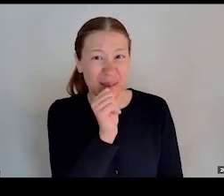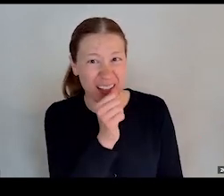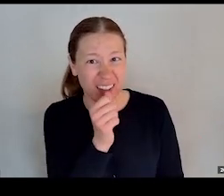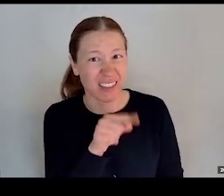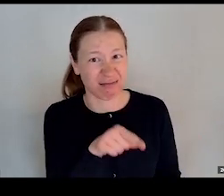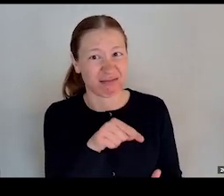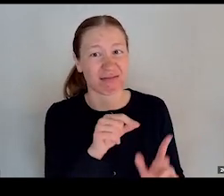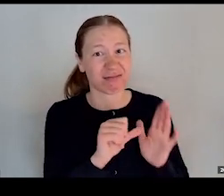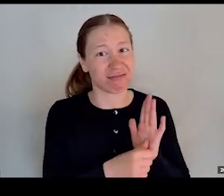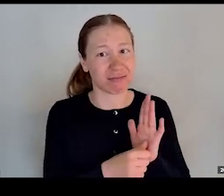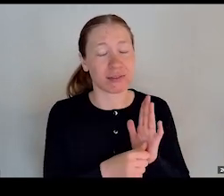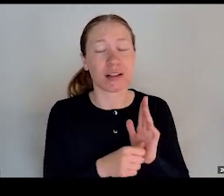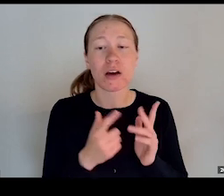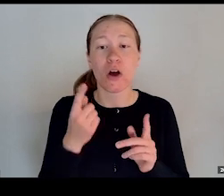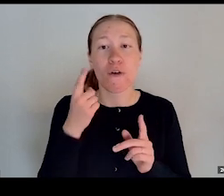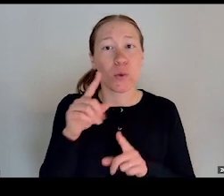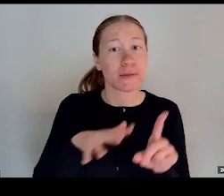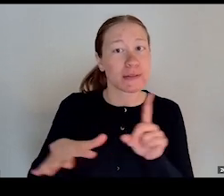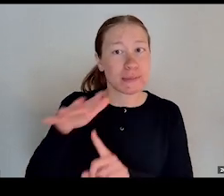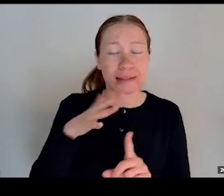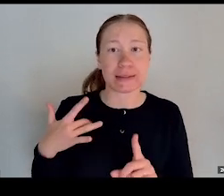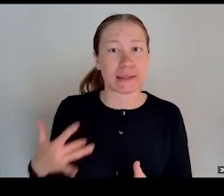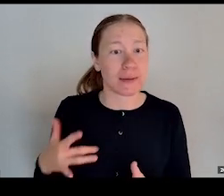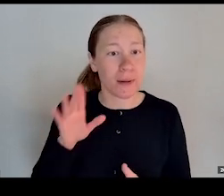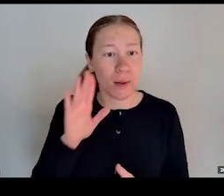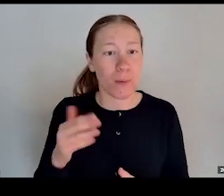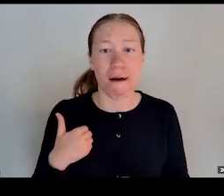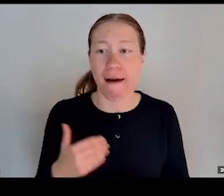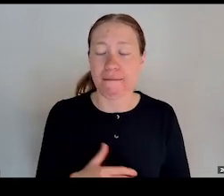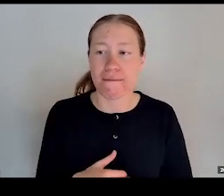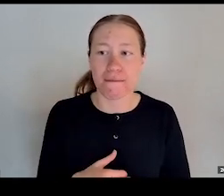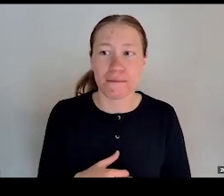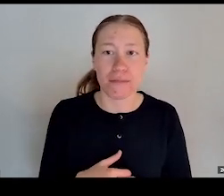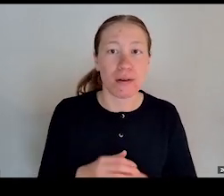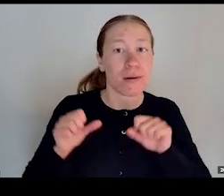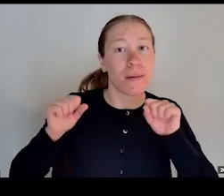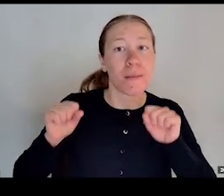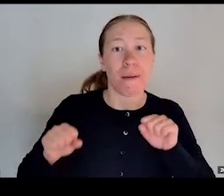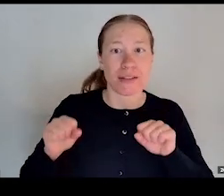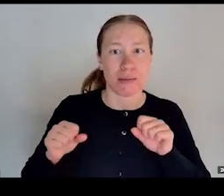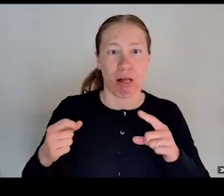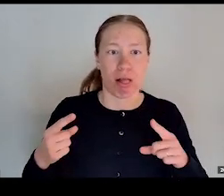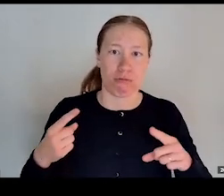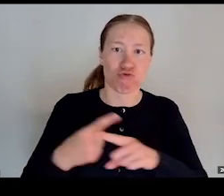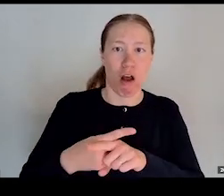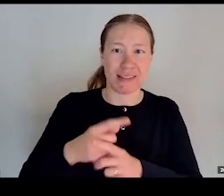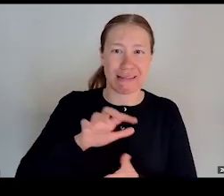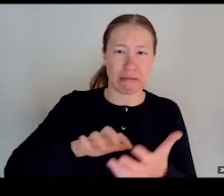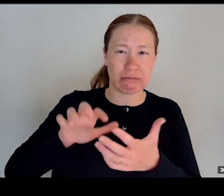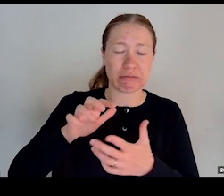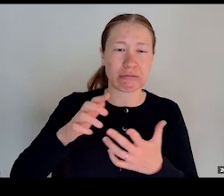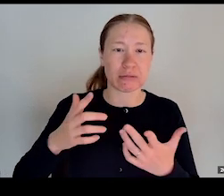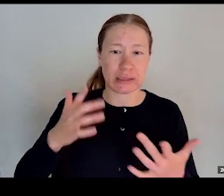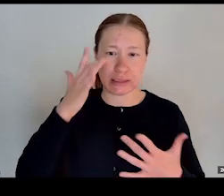is especially important in spaces where there is going to be potential for cross-contamination and where there are a number of